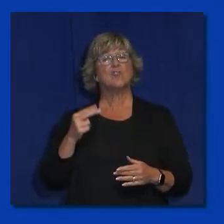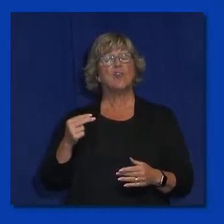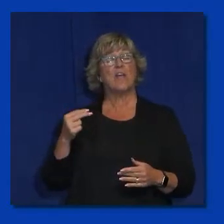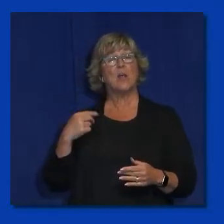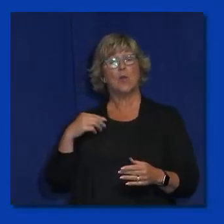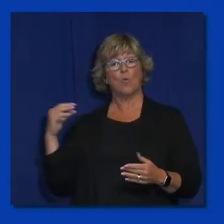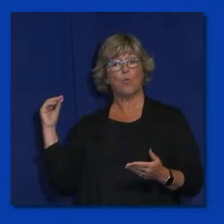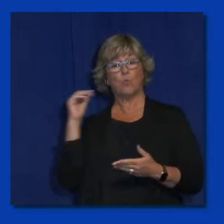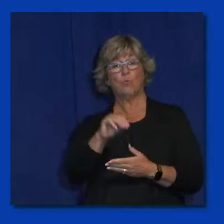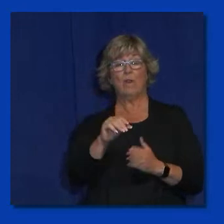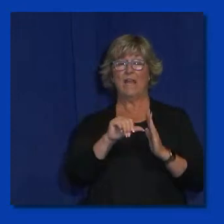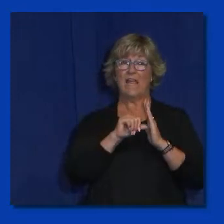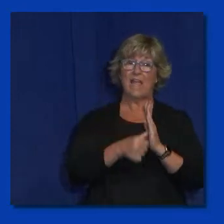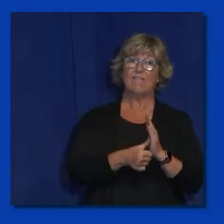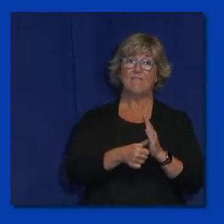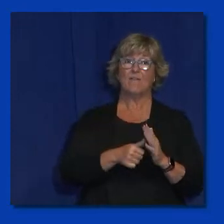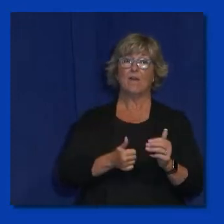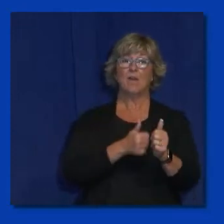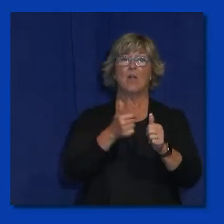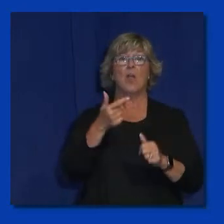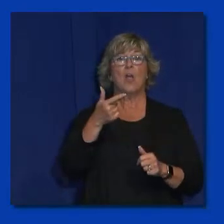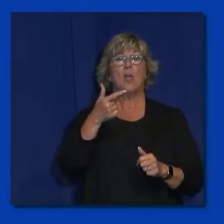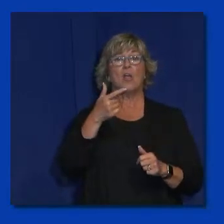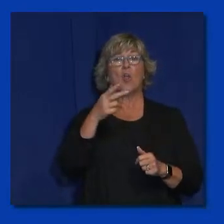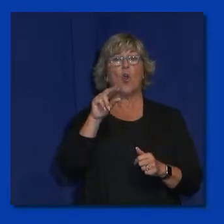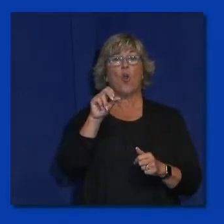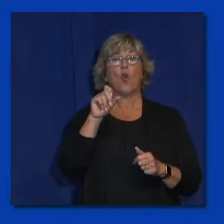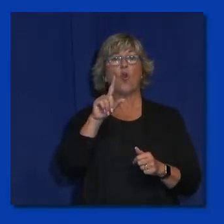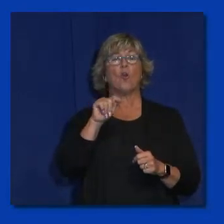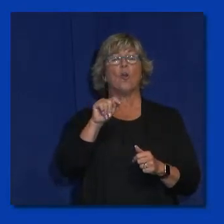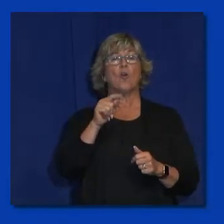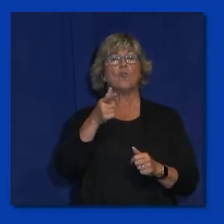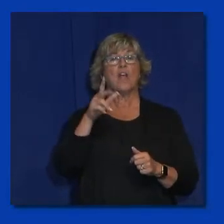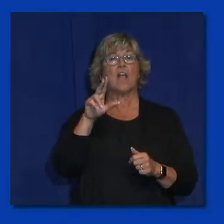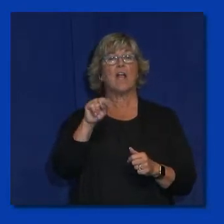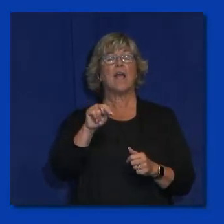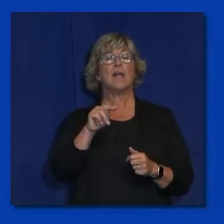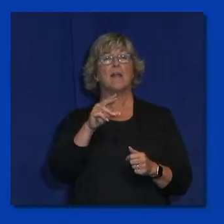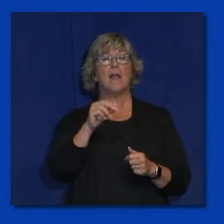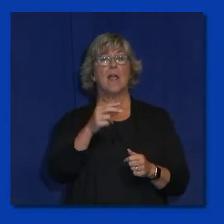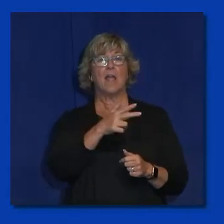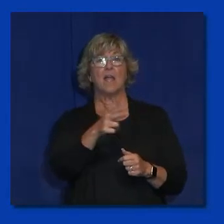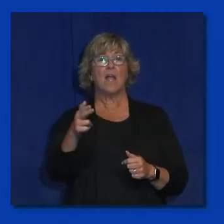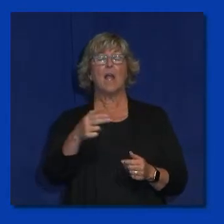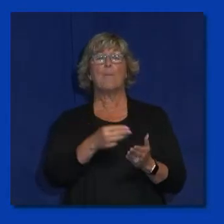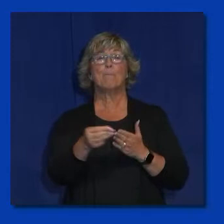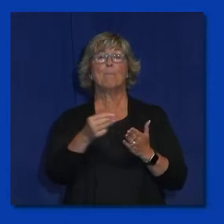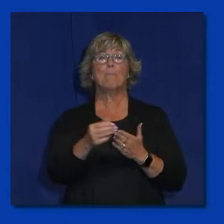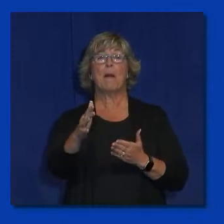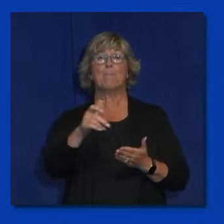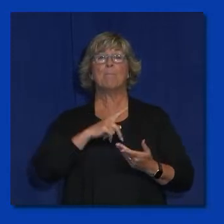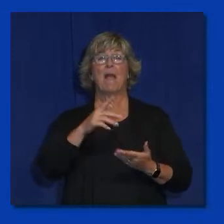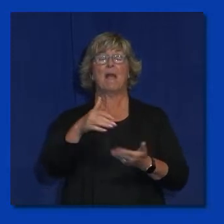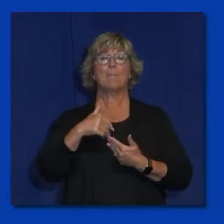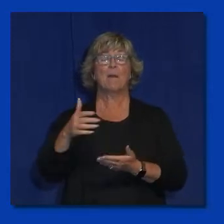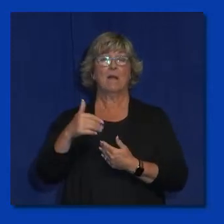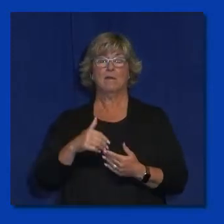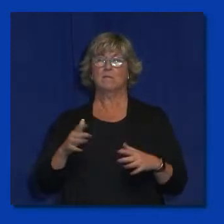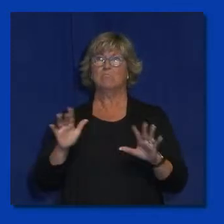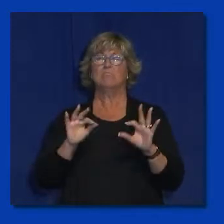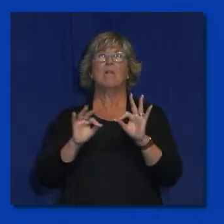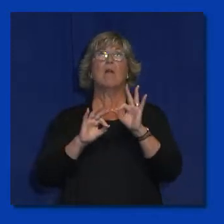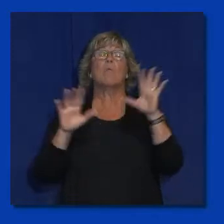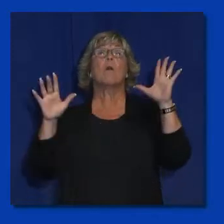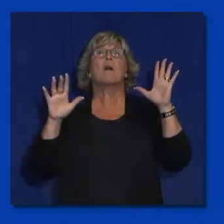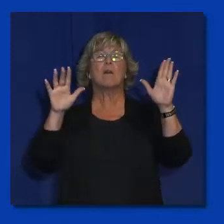put real emphasis on going after ghost guns, more buyback programs, gun buyback programs, remarkable efforts that